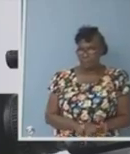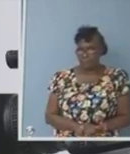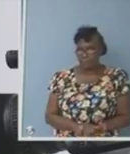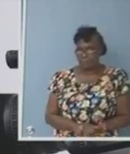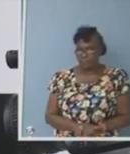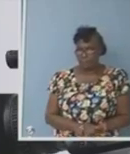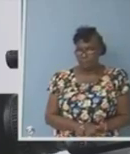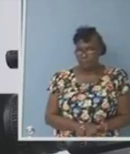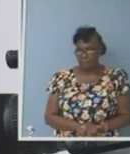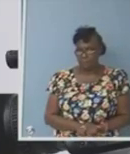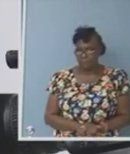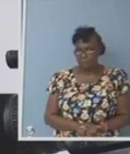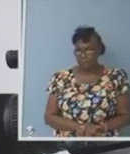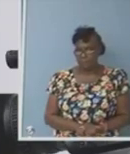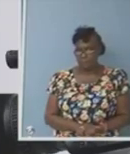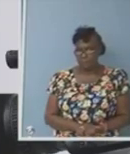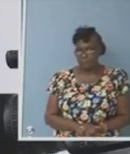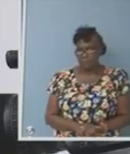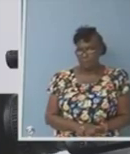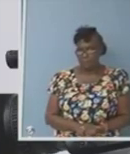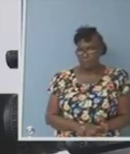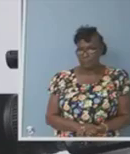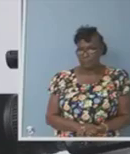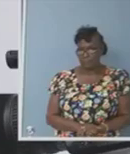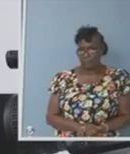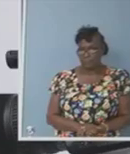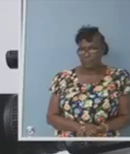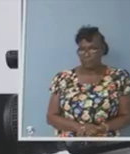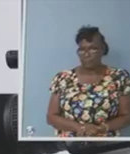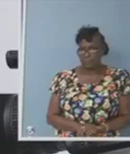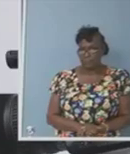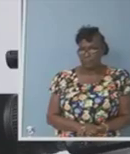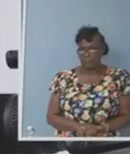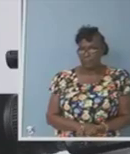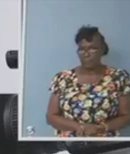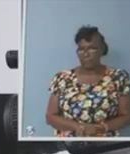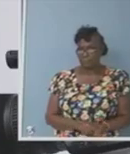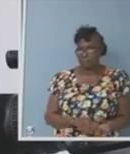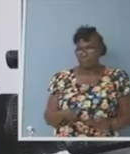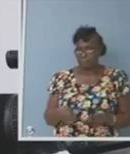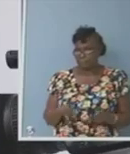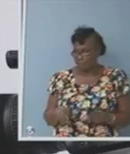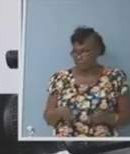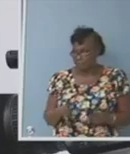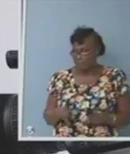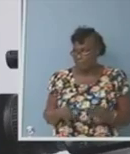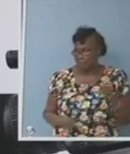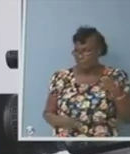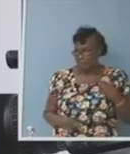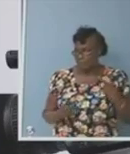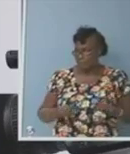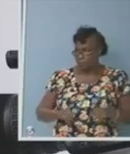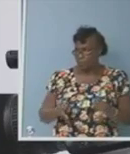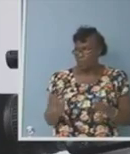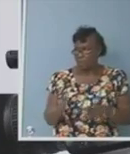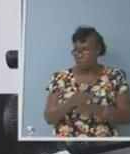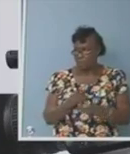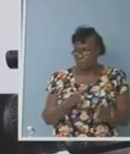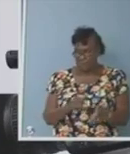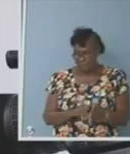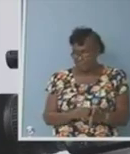Because since the announcement, persons trying to access it here were told that it has not been approved for the THE. So was